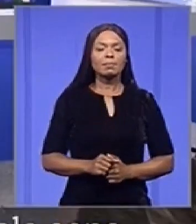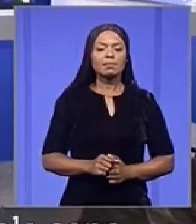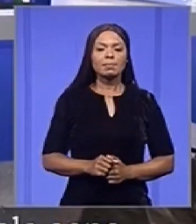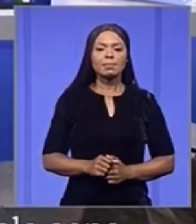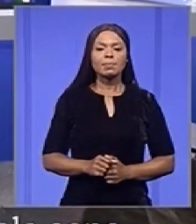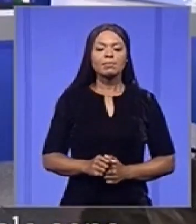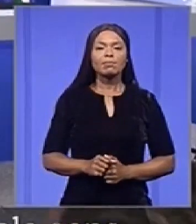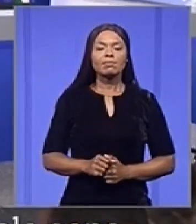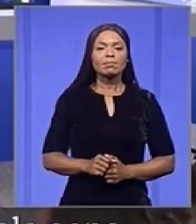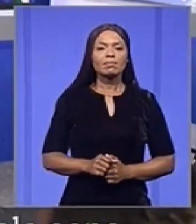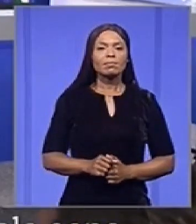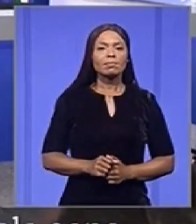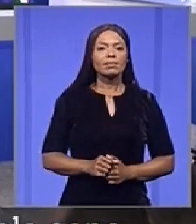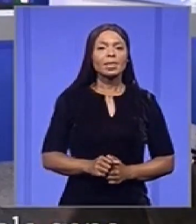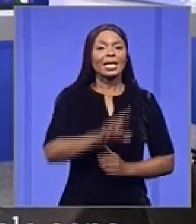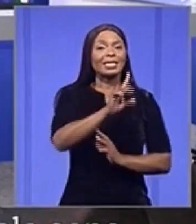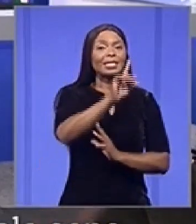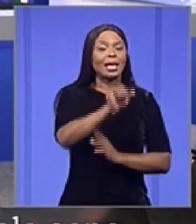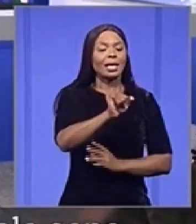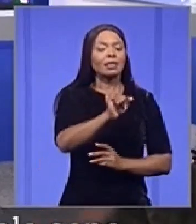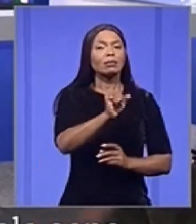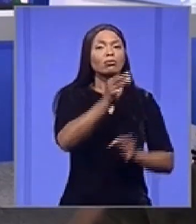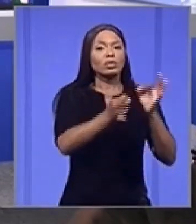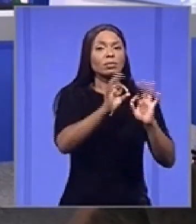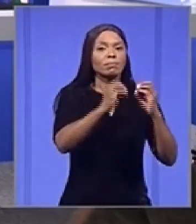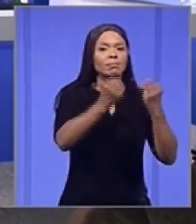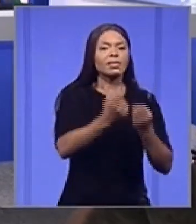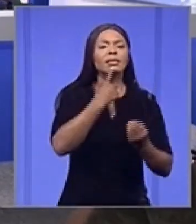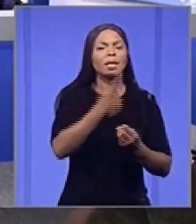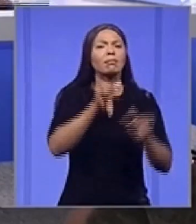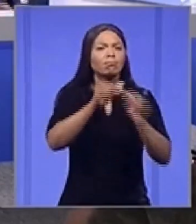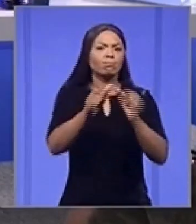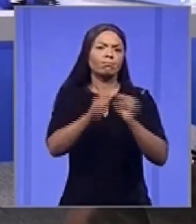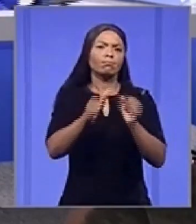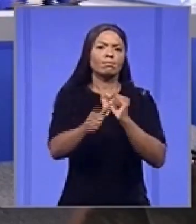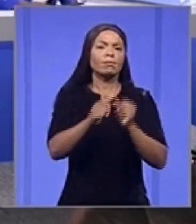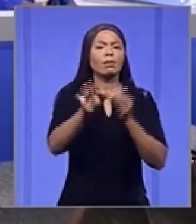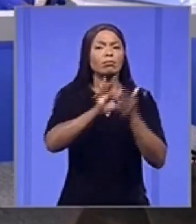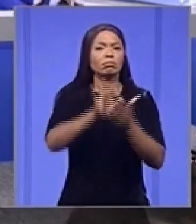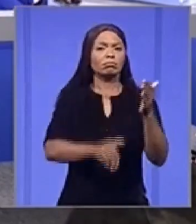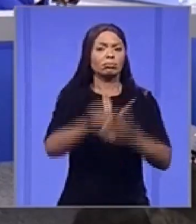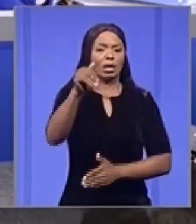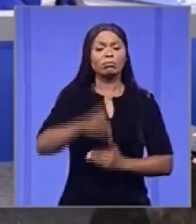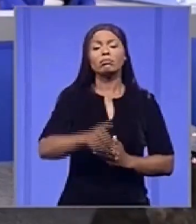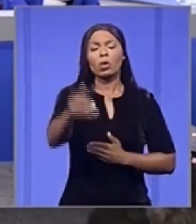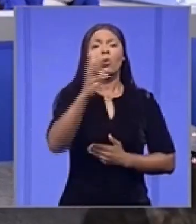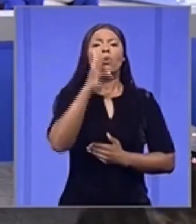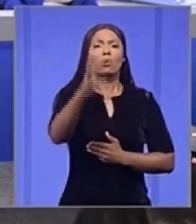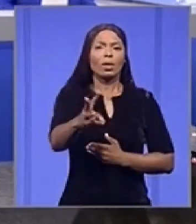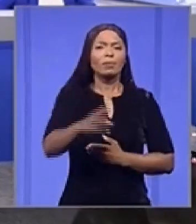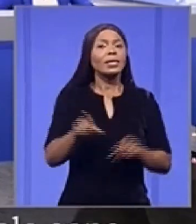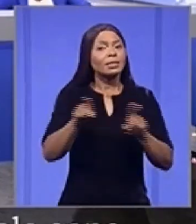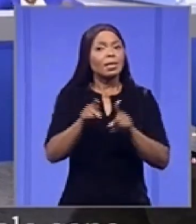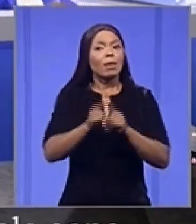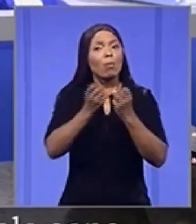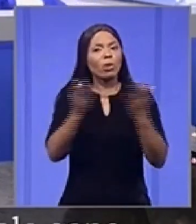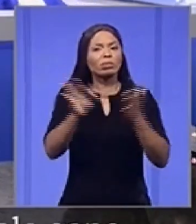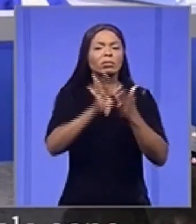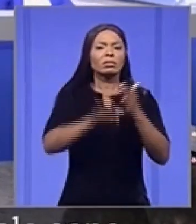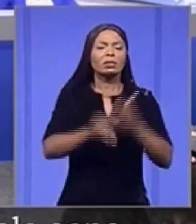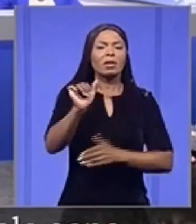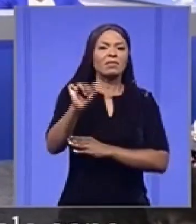Lekoko kganetso la DA le solofela fa le tla diragatsa botoka mo ditlhopho kakaretsong tse di tlang. E tla bo e le ditlhopho kakaretso tsa